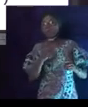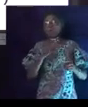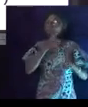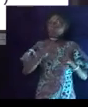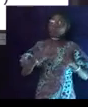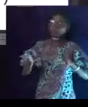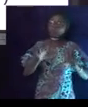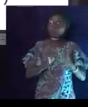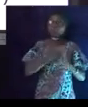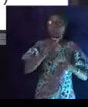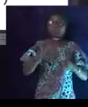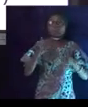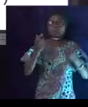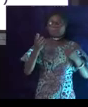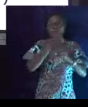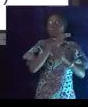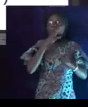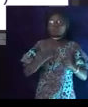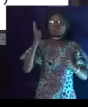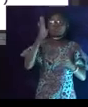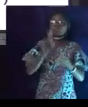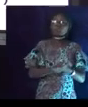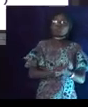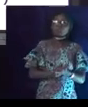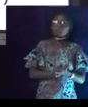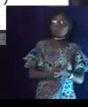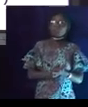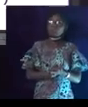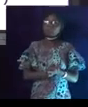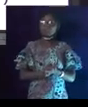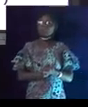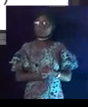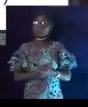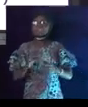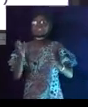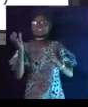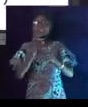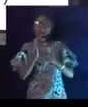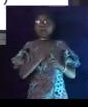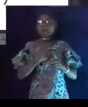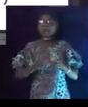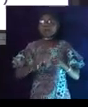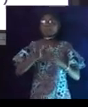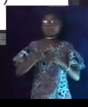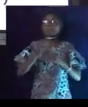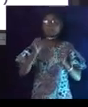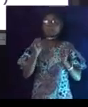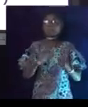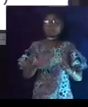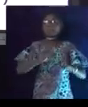body is 37 degrees Celsius. Now, we have also